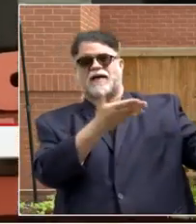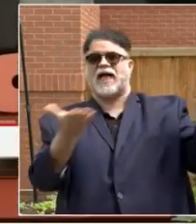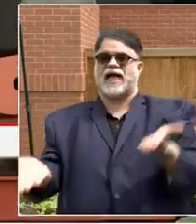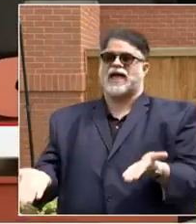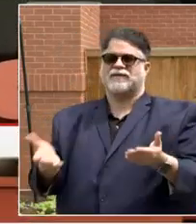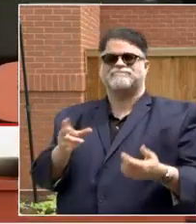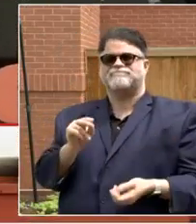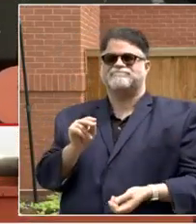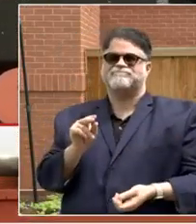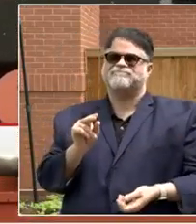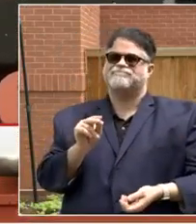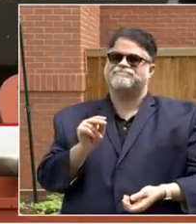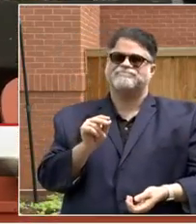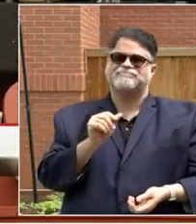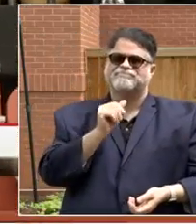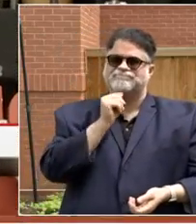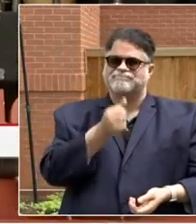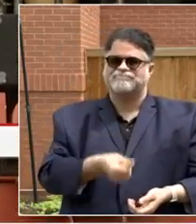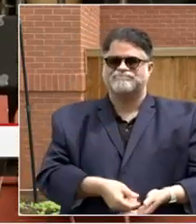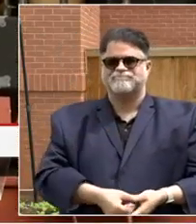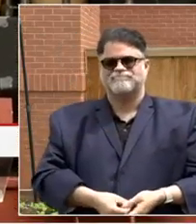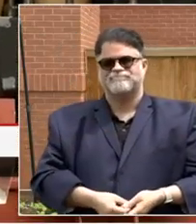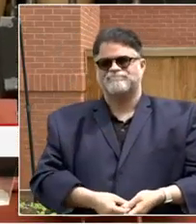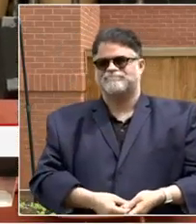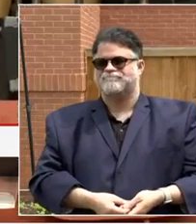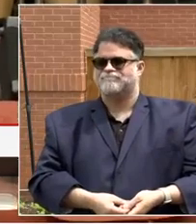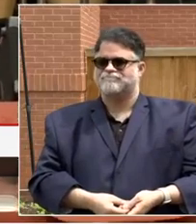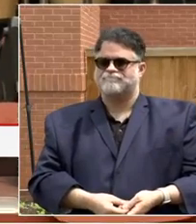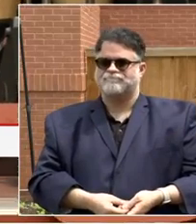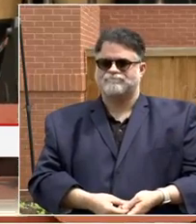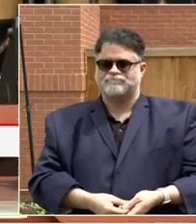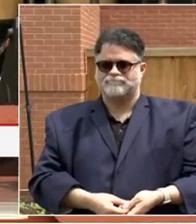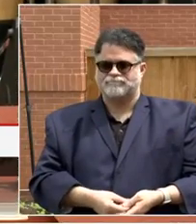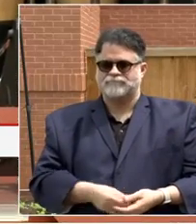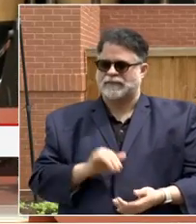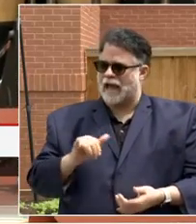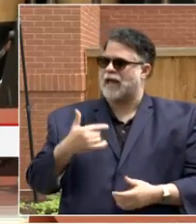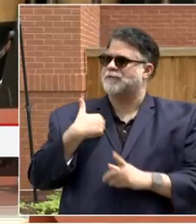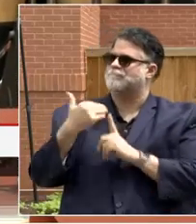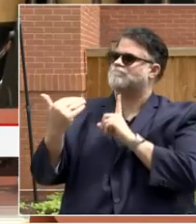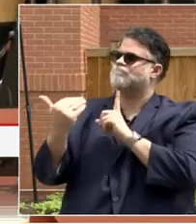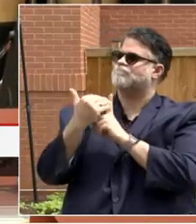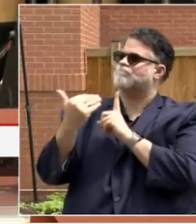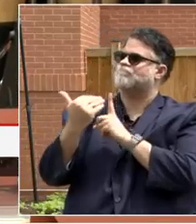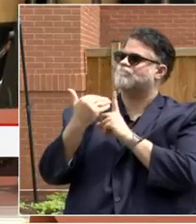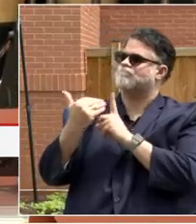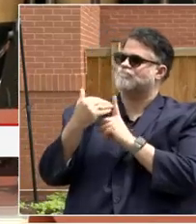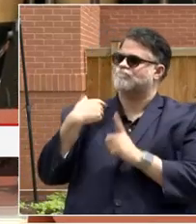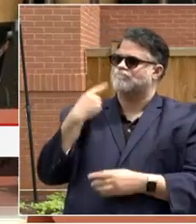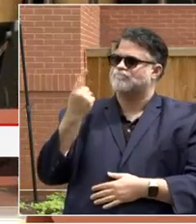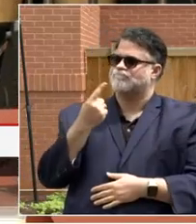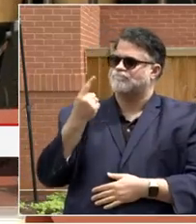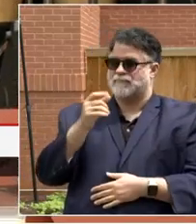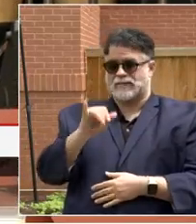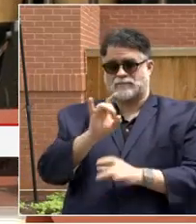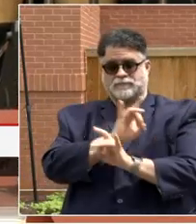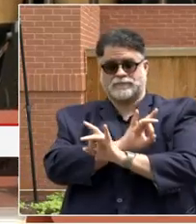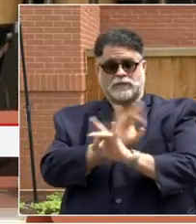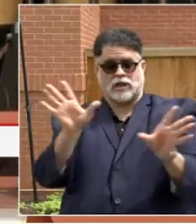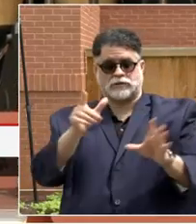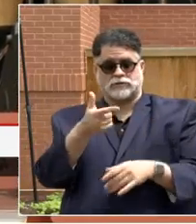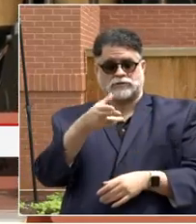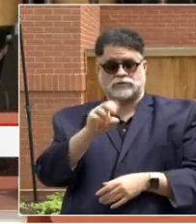tragic, flesh and blood reminder of the cost of gun violence, that they are real